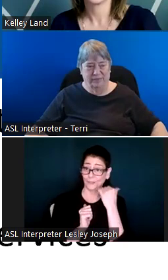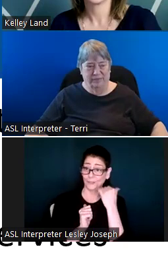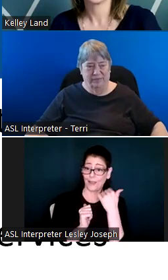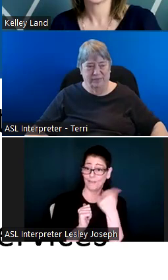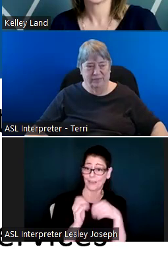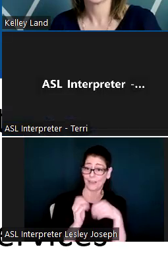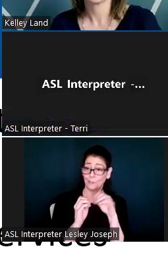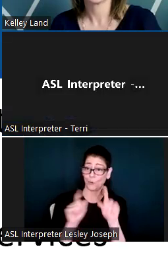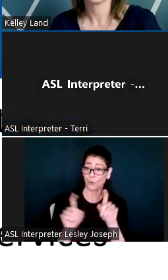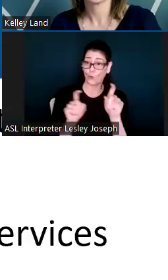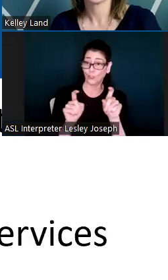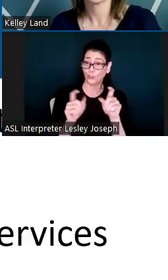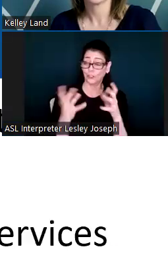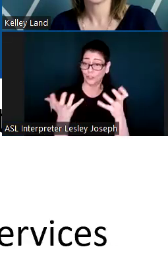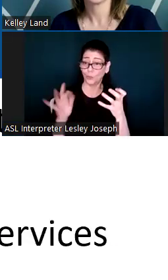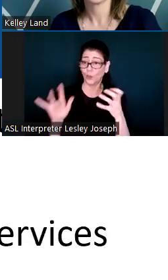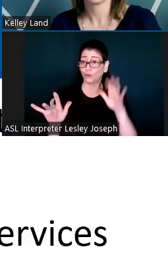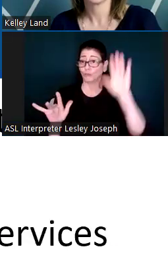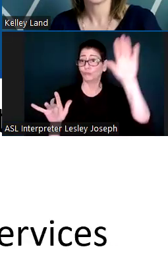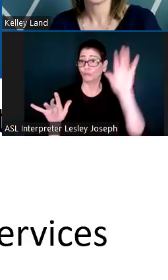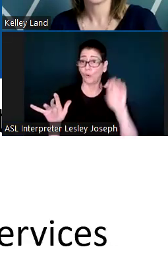now would be a fine time to do that as well.